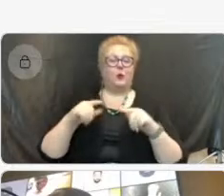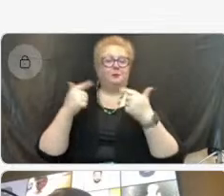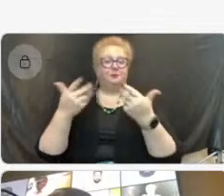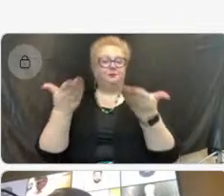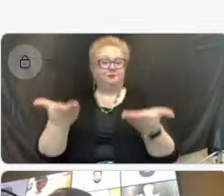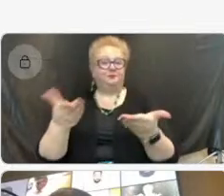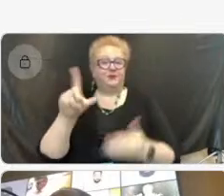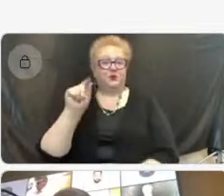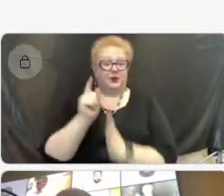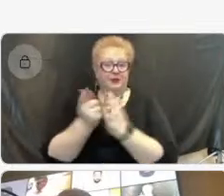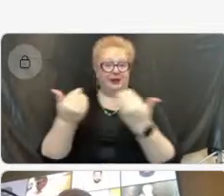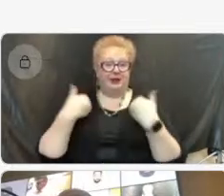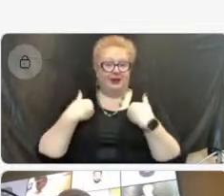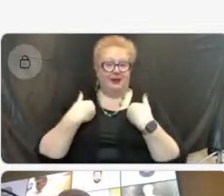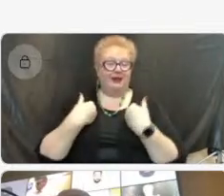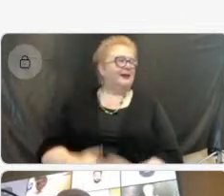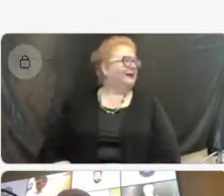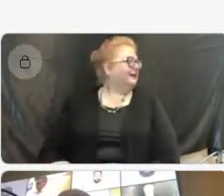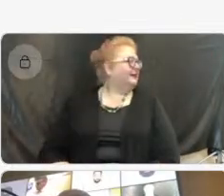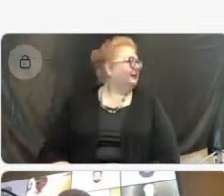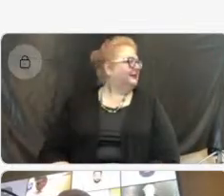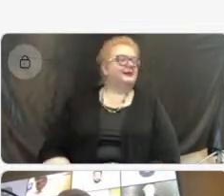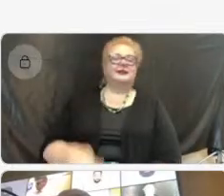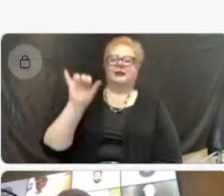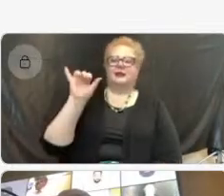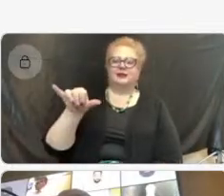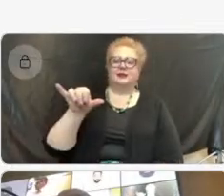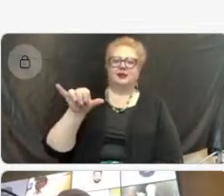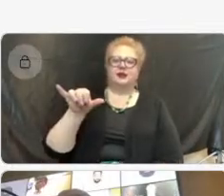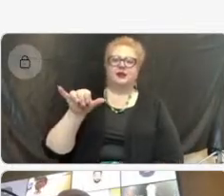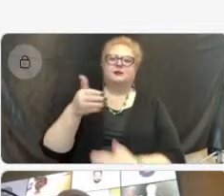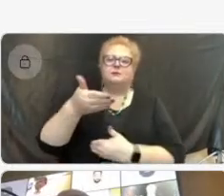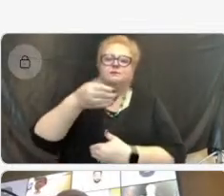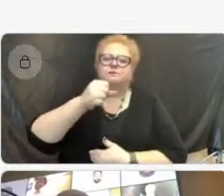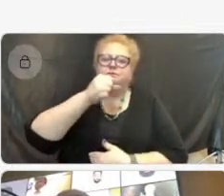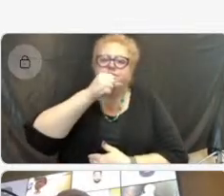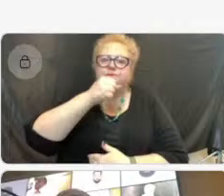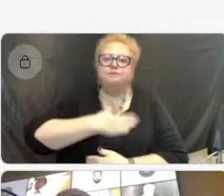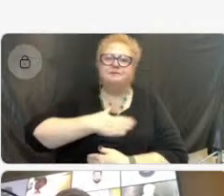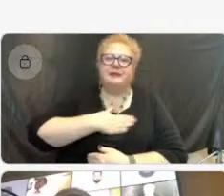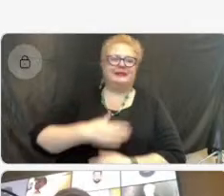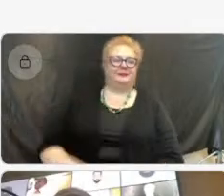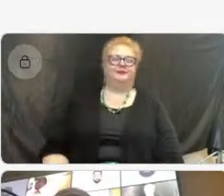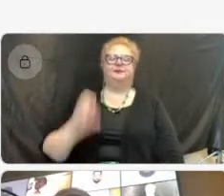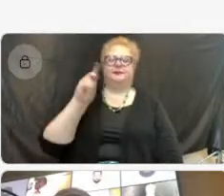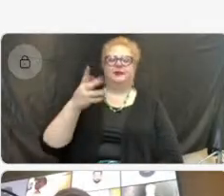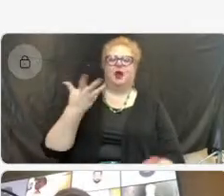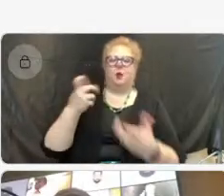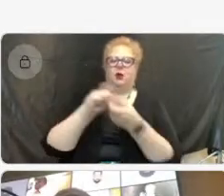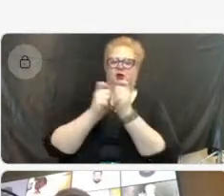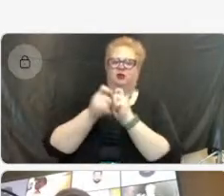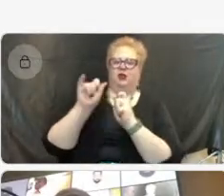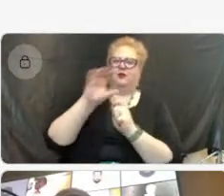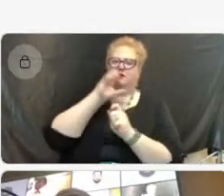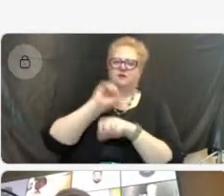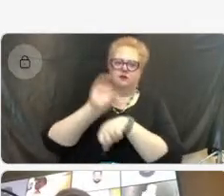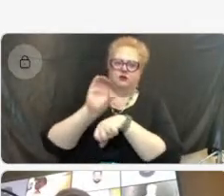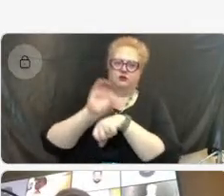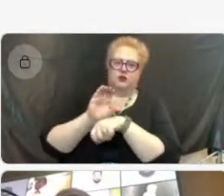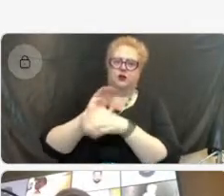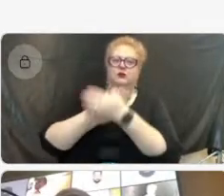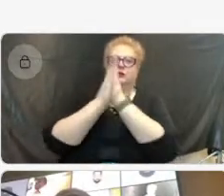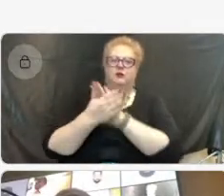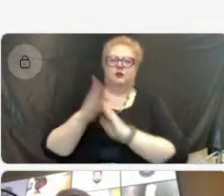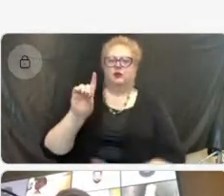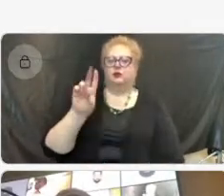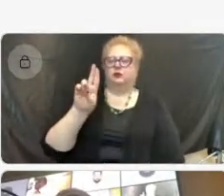speak. Just turn that old Church of Truth. You speak a little closer to the mic. Sorry, my bad. Just wanted to turn that old Church of Truth and Love into a duplex